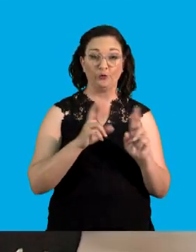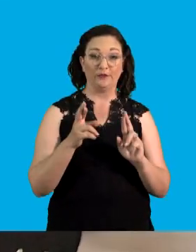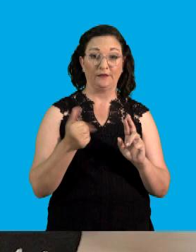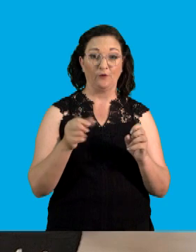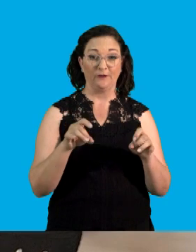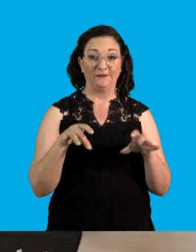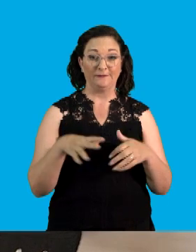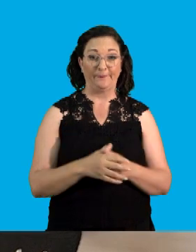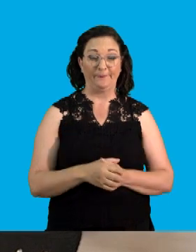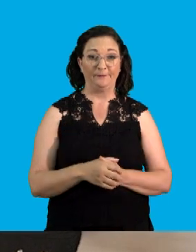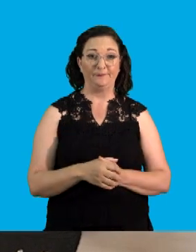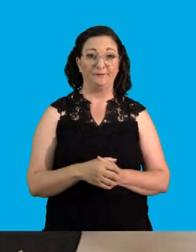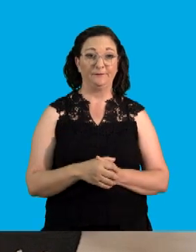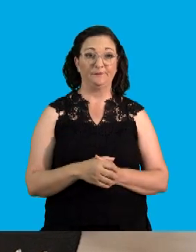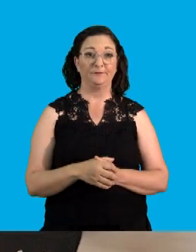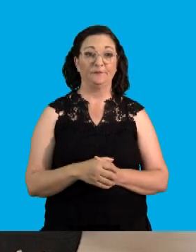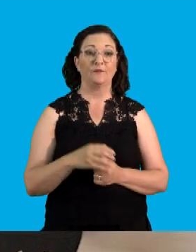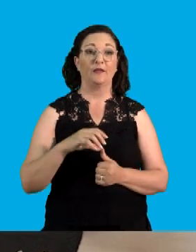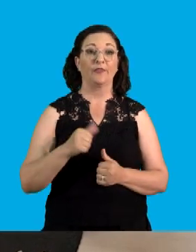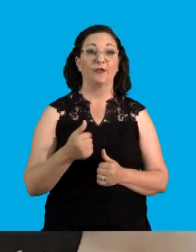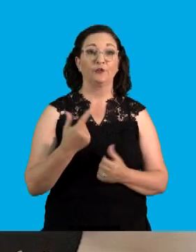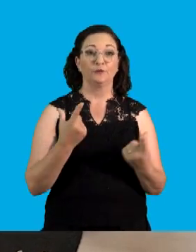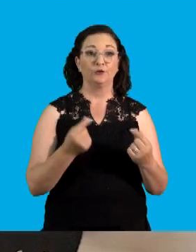for your exam. So this, and then we're